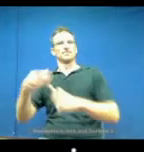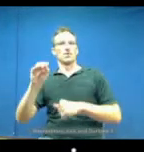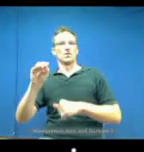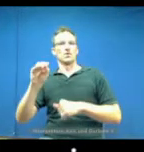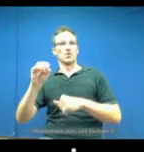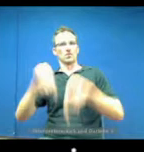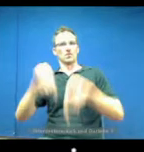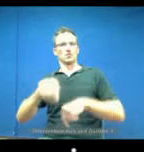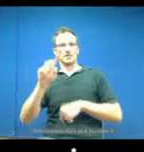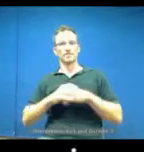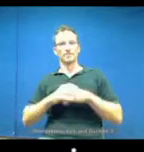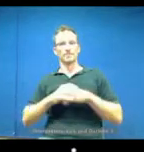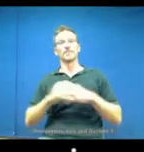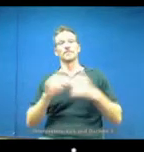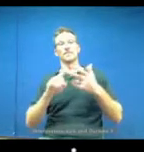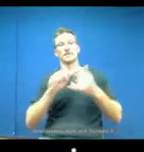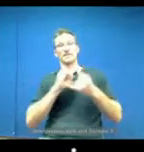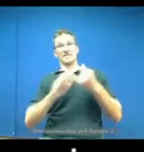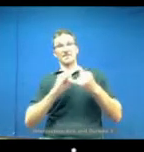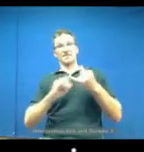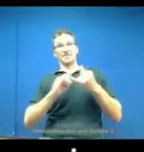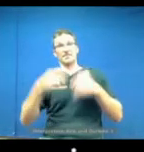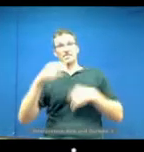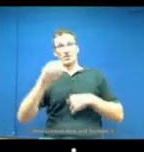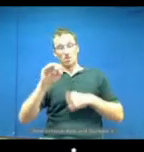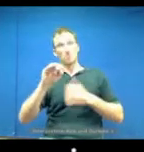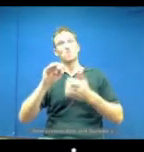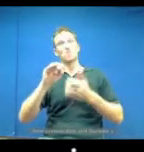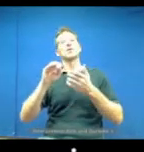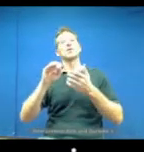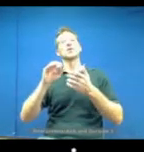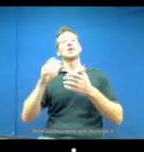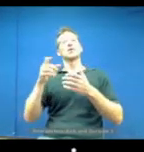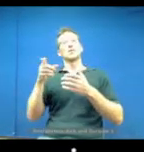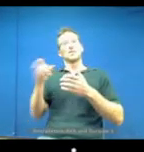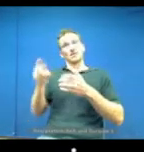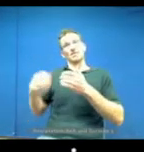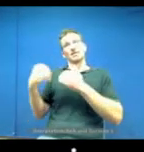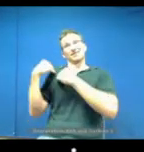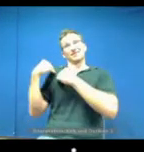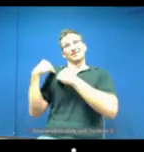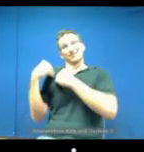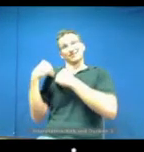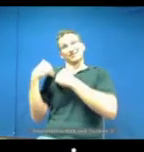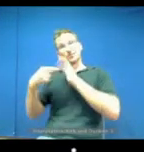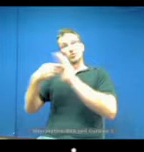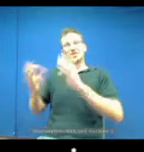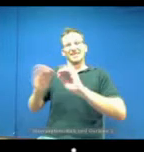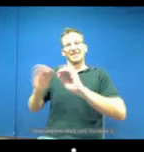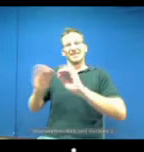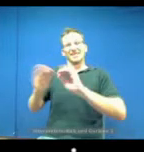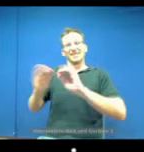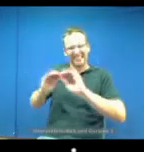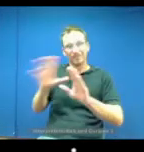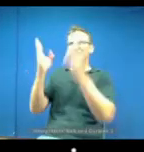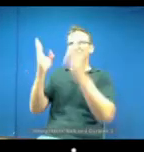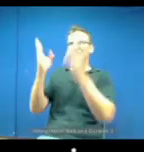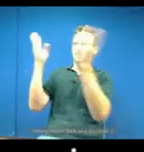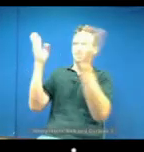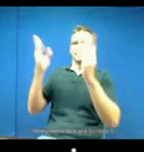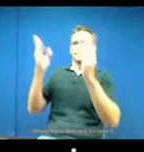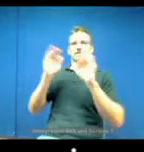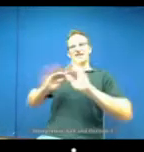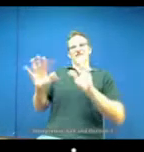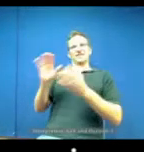hearing, the burden is clear and convincing evidence that the abuse occurred. That's the standard of proof. And that's higher